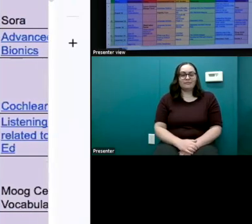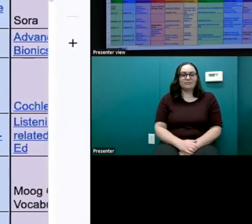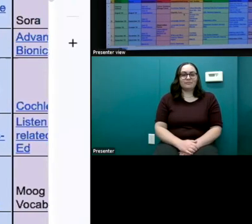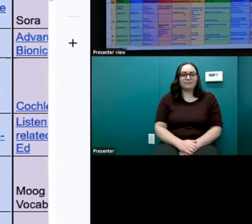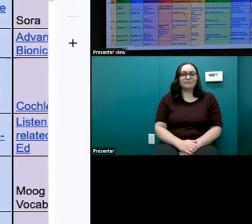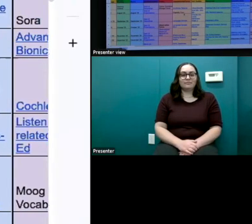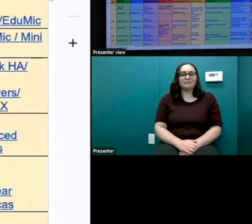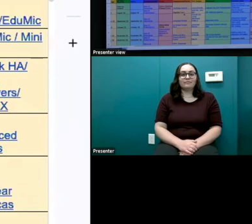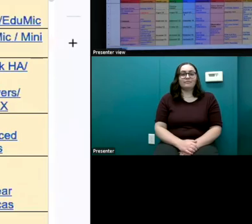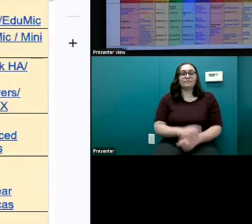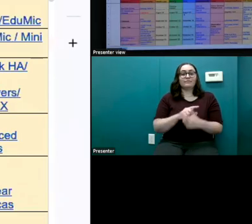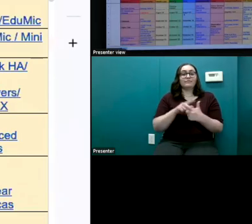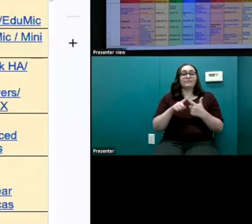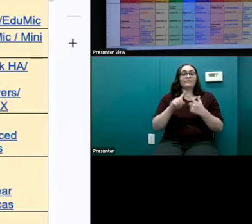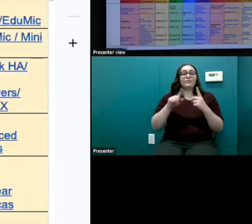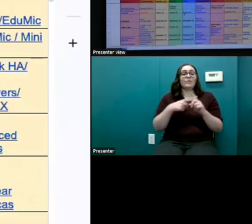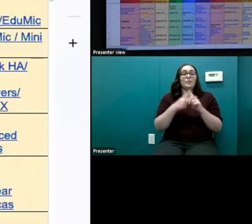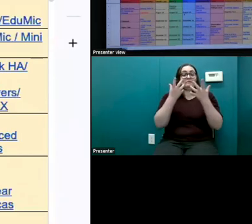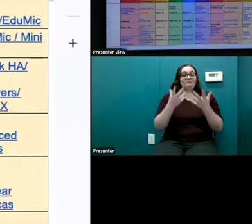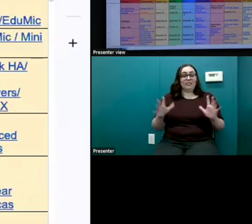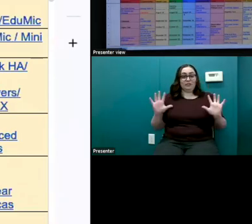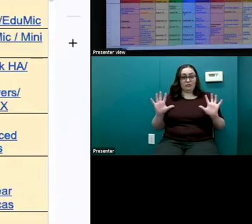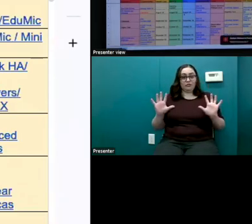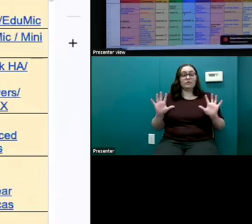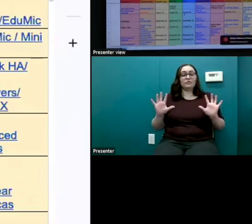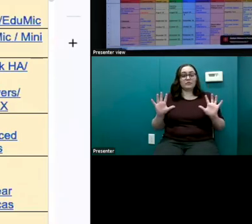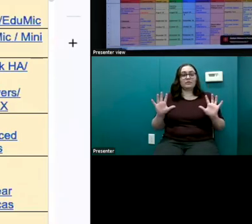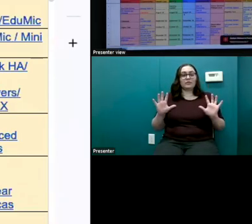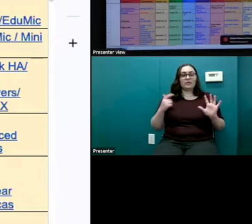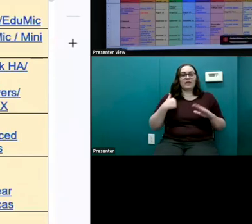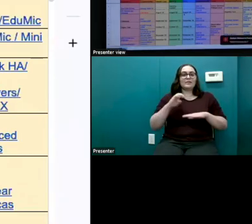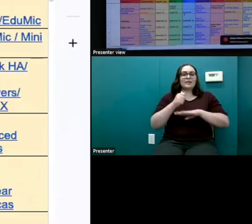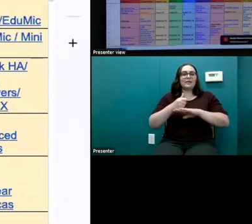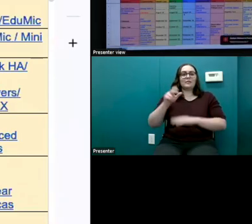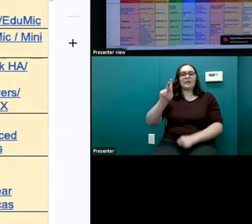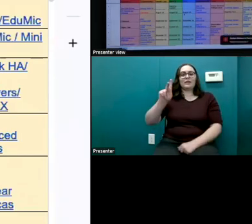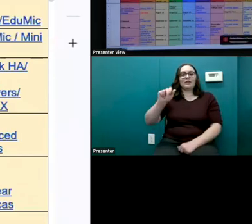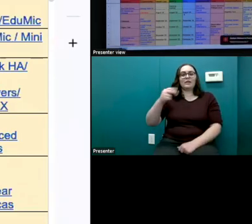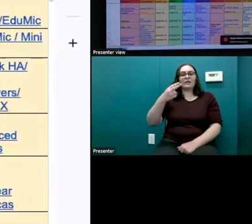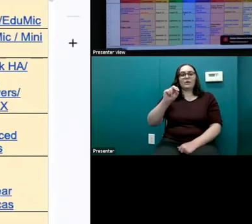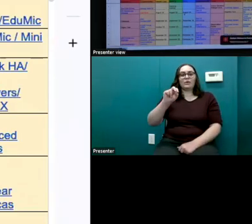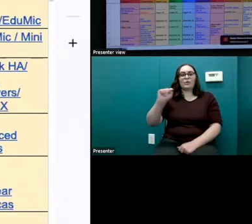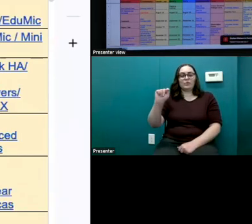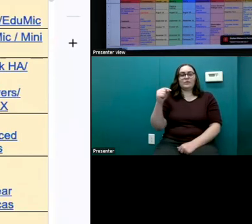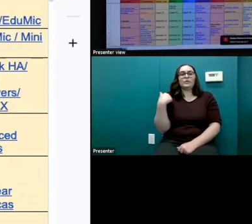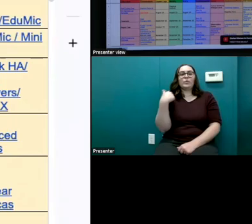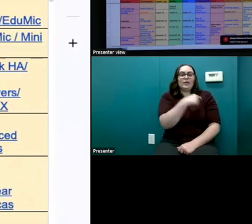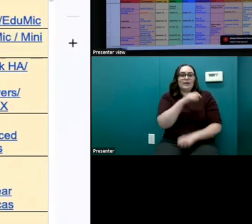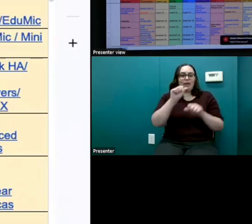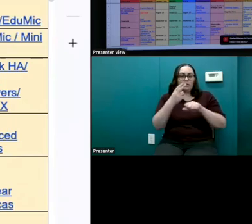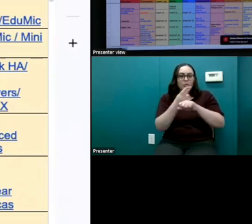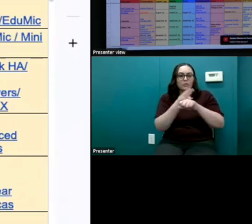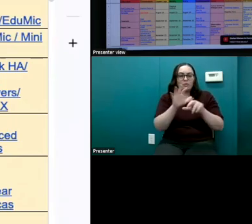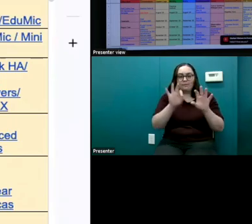And then when we're done, if we have a chance, I created a Kahoot that we can look and find out where different things are. So are